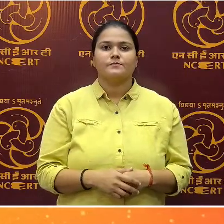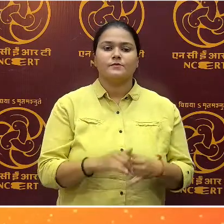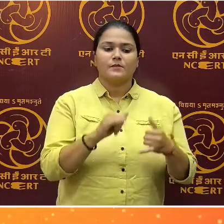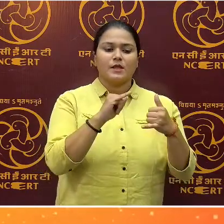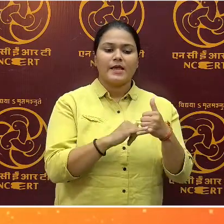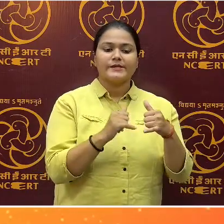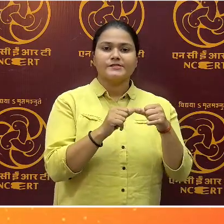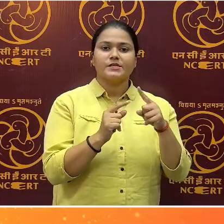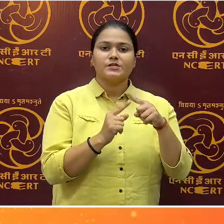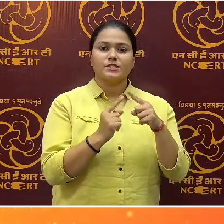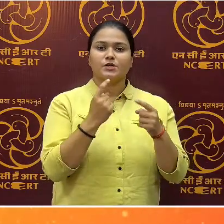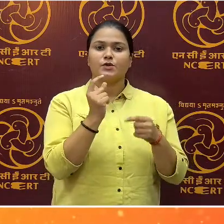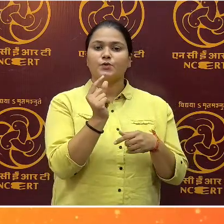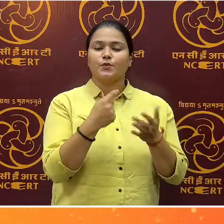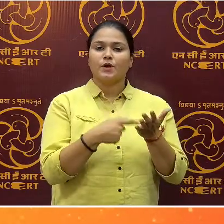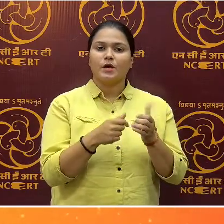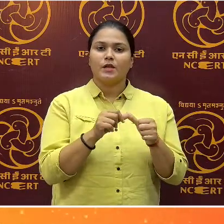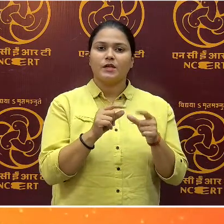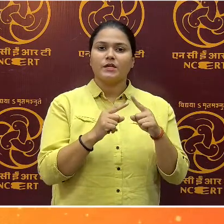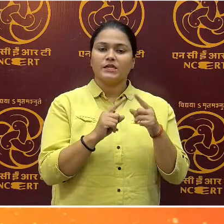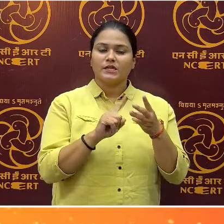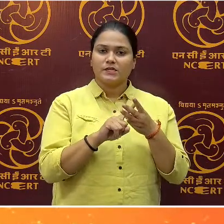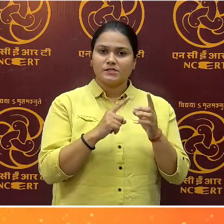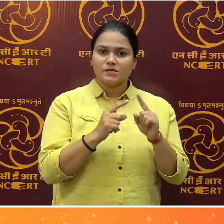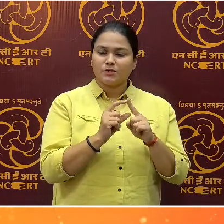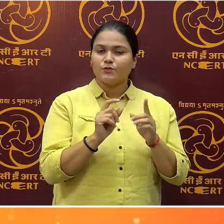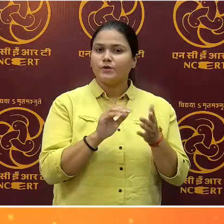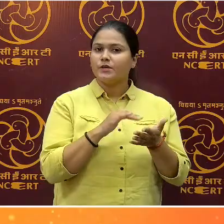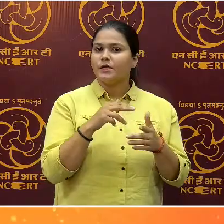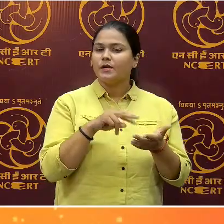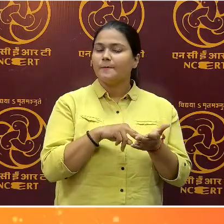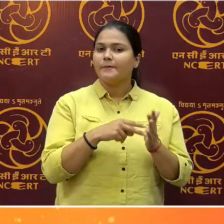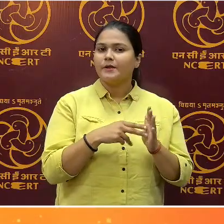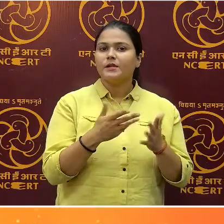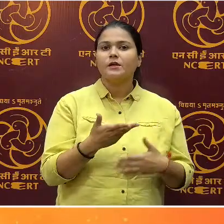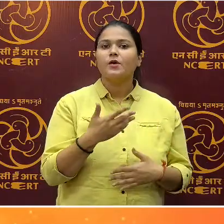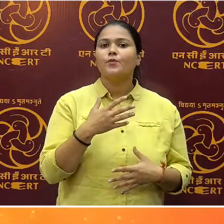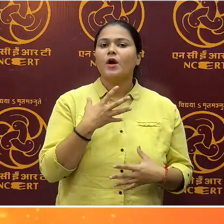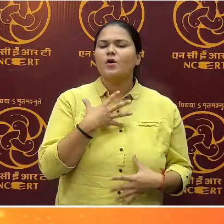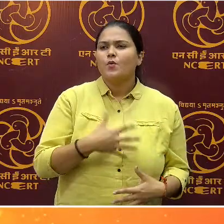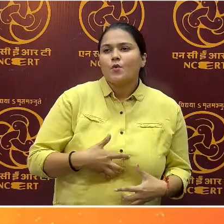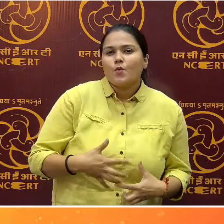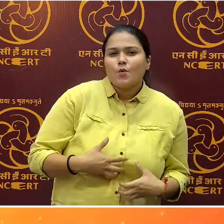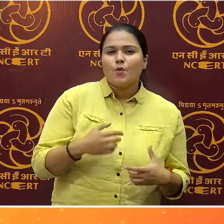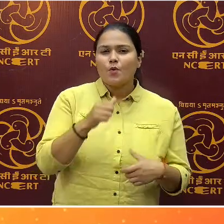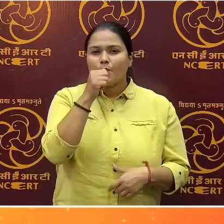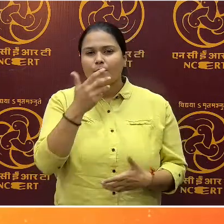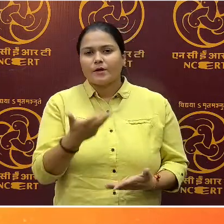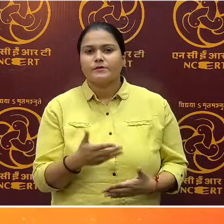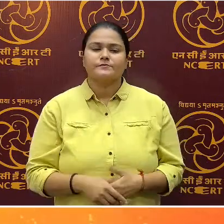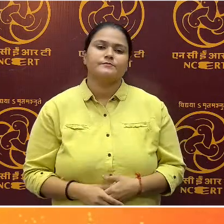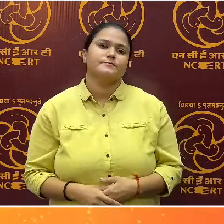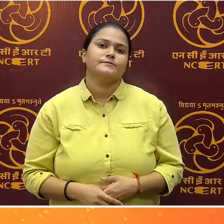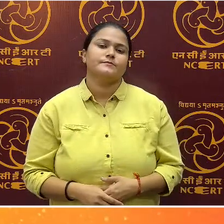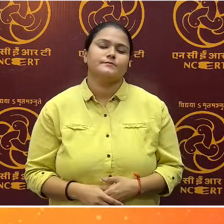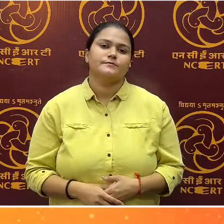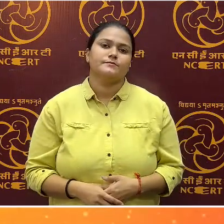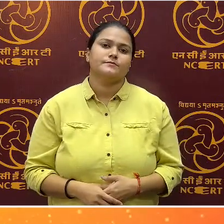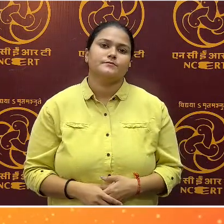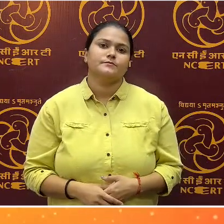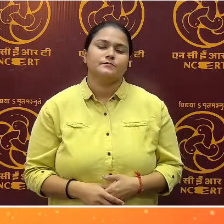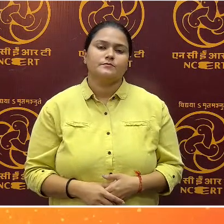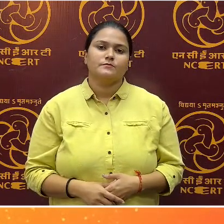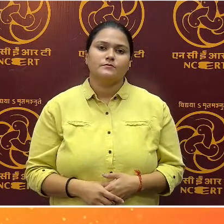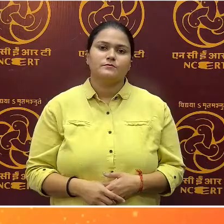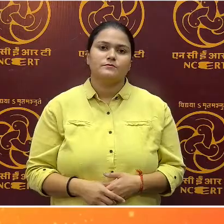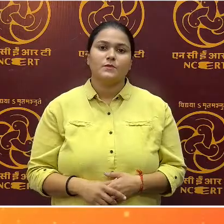means what? We call it as hungry water, right? That's a funny term that we have used in here, but yes. Now saturated solution